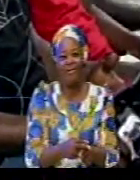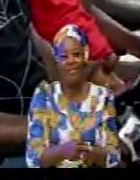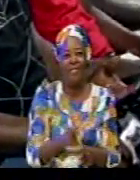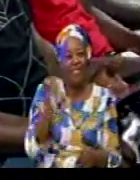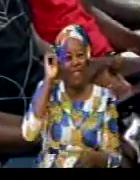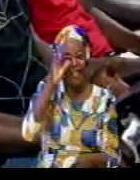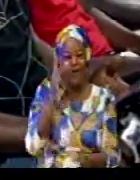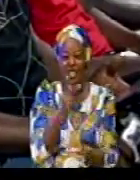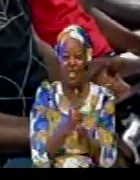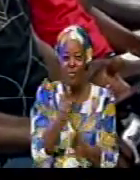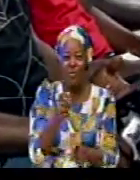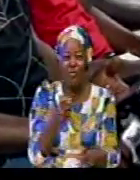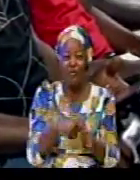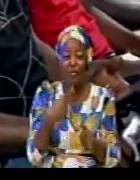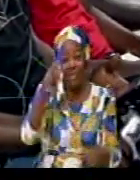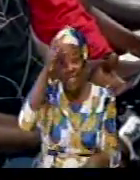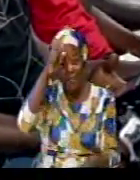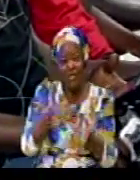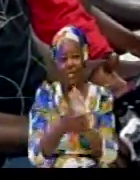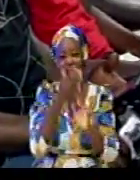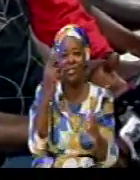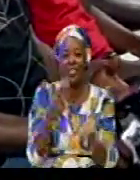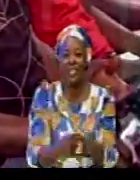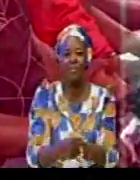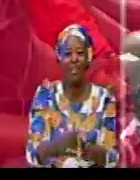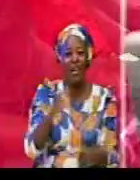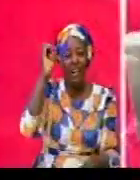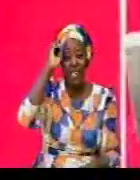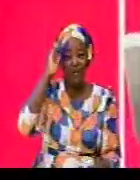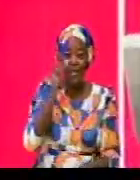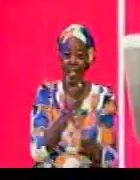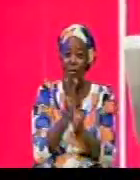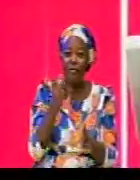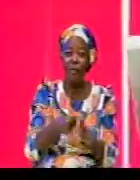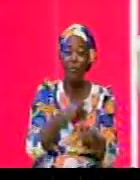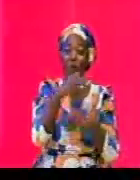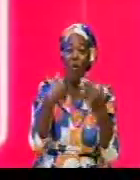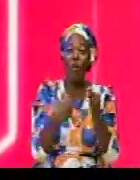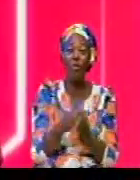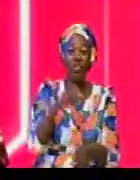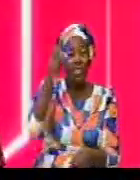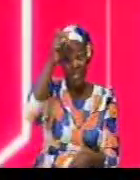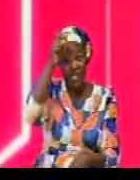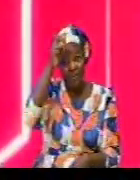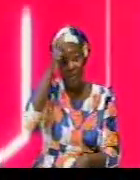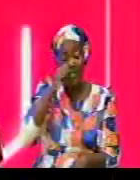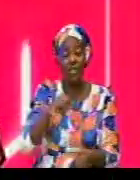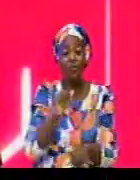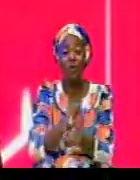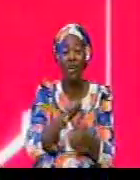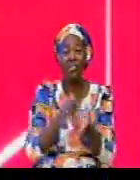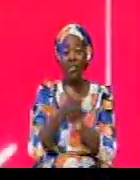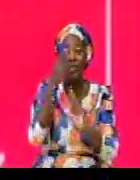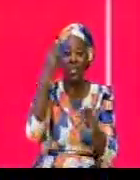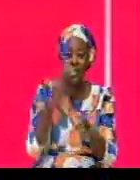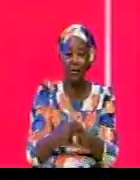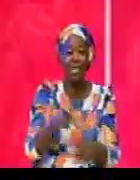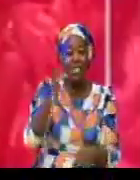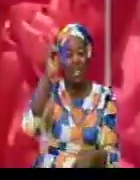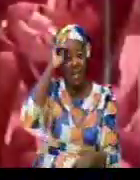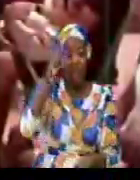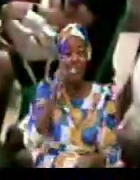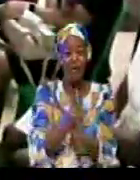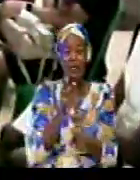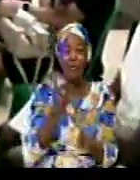The Lord will keep you. He will keep you from the devil. He'll keep you from all